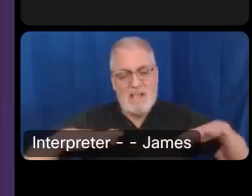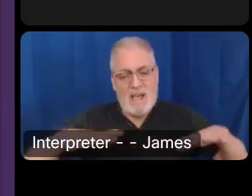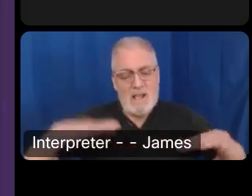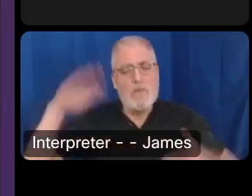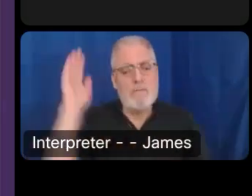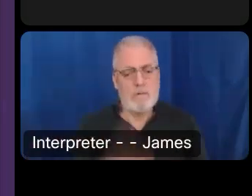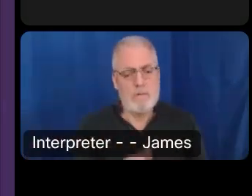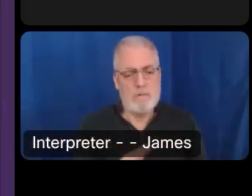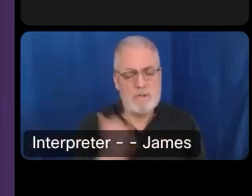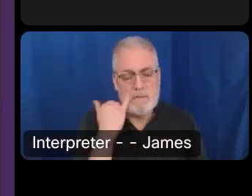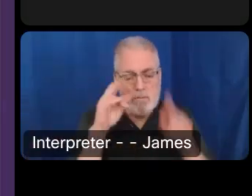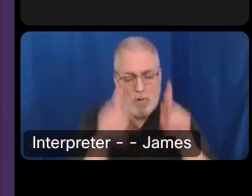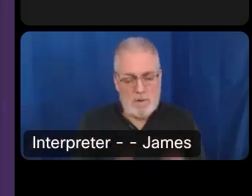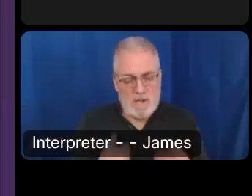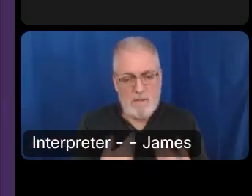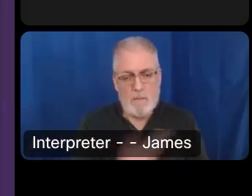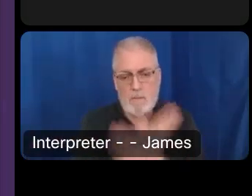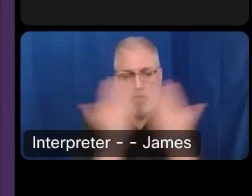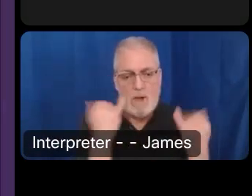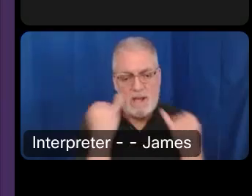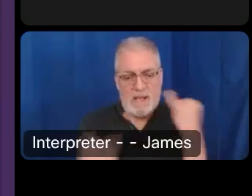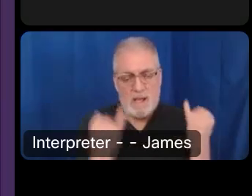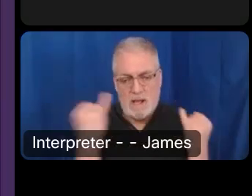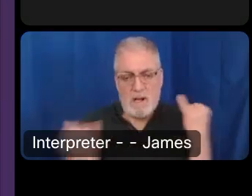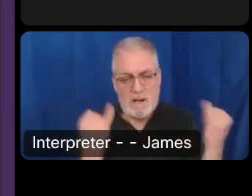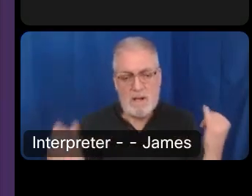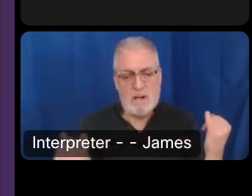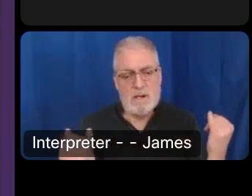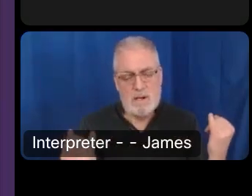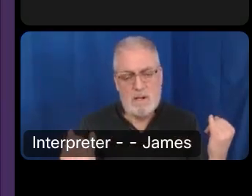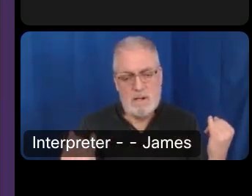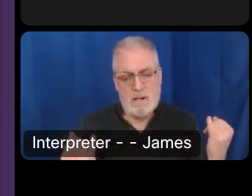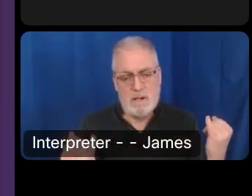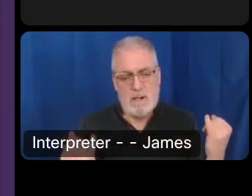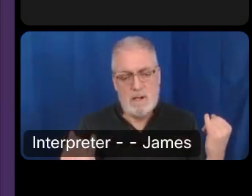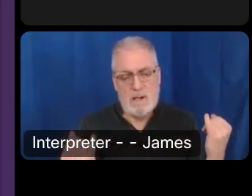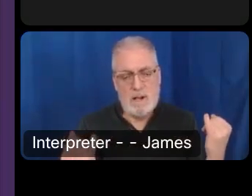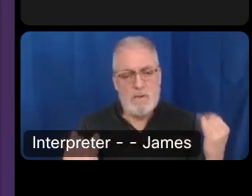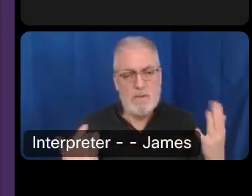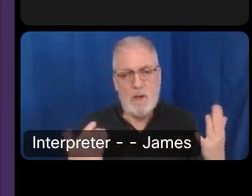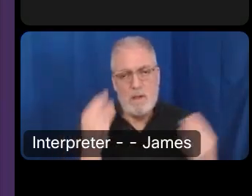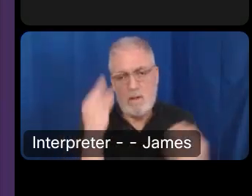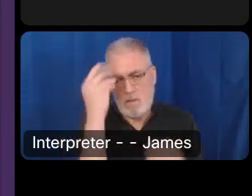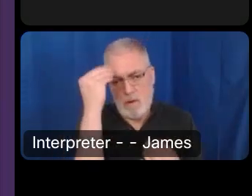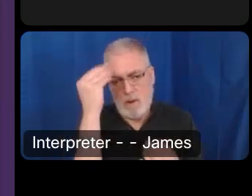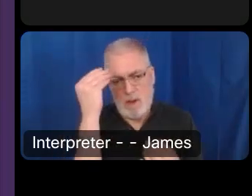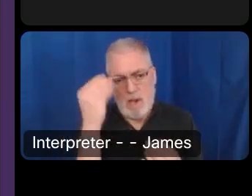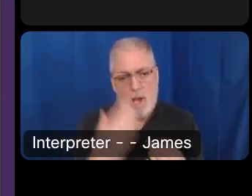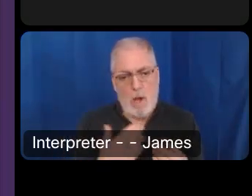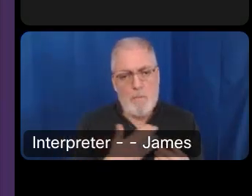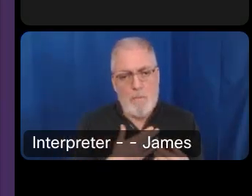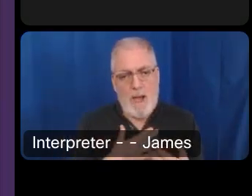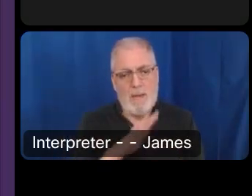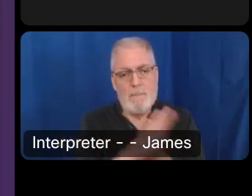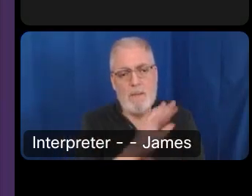you're waiting for months, you start to worry, have I been lost altogether? What's going on? So transparency. I know the